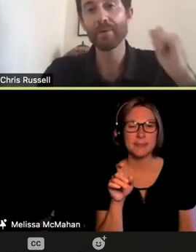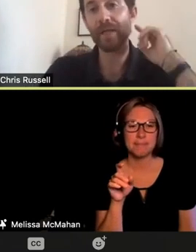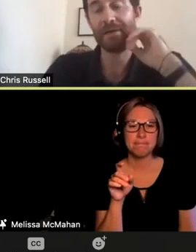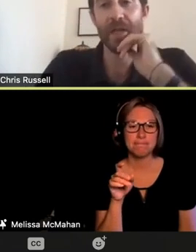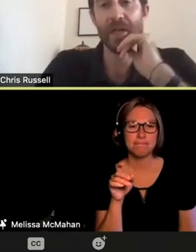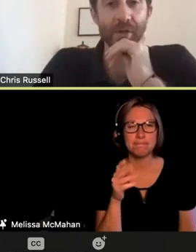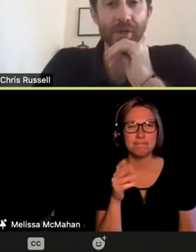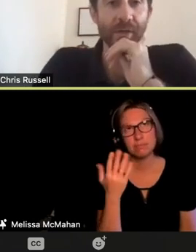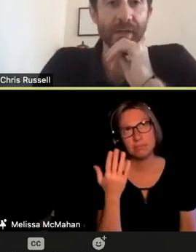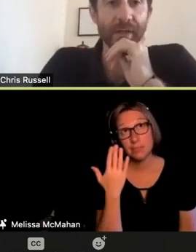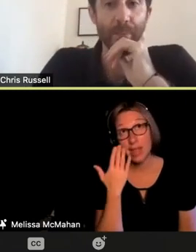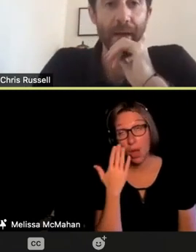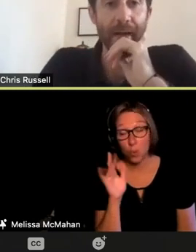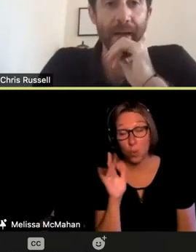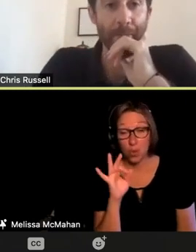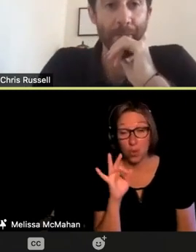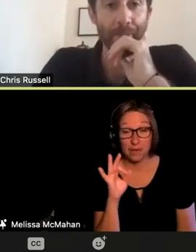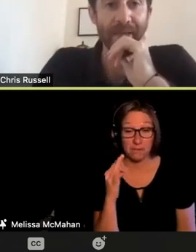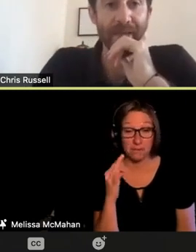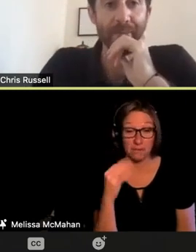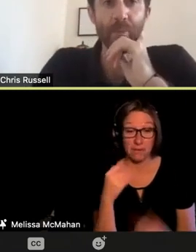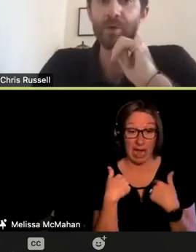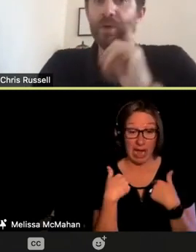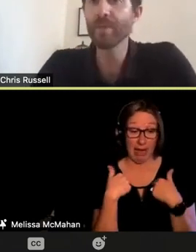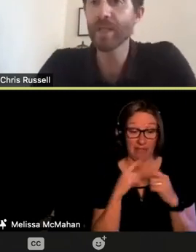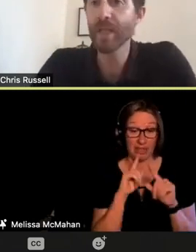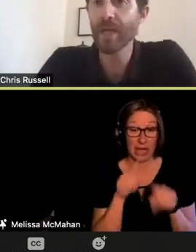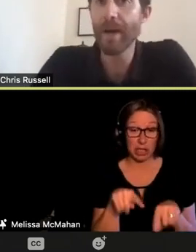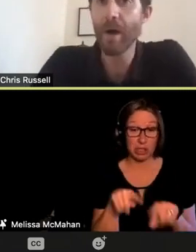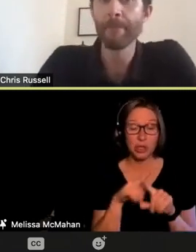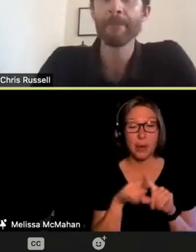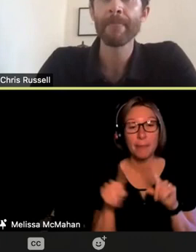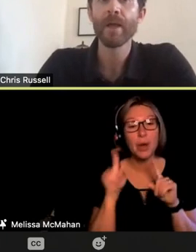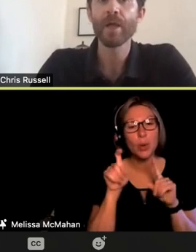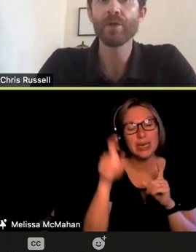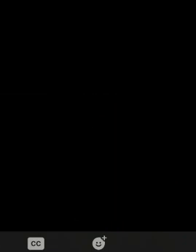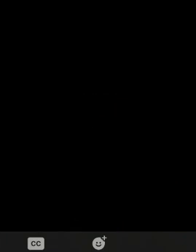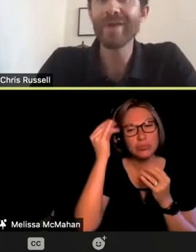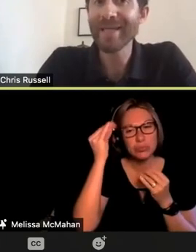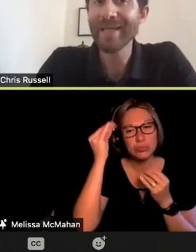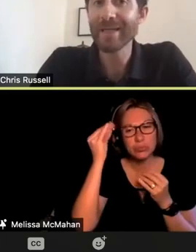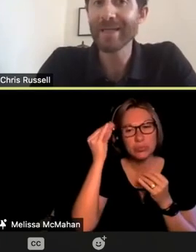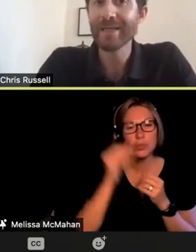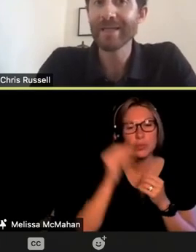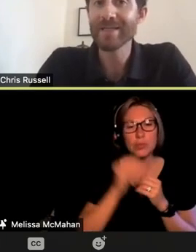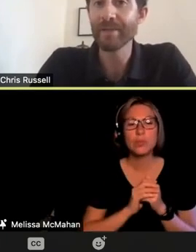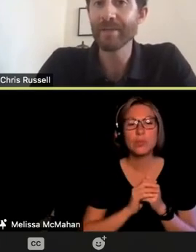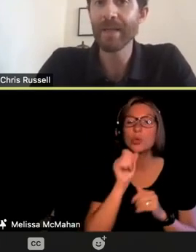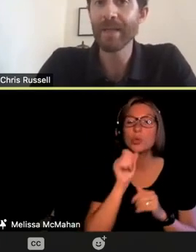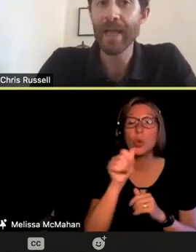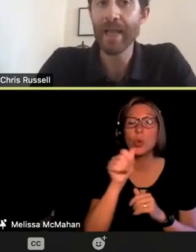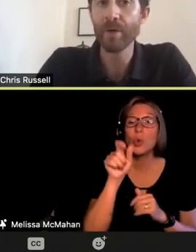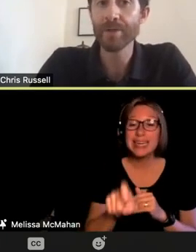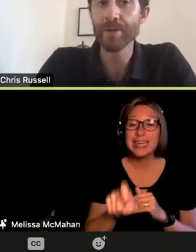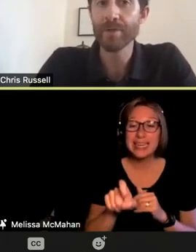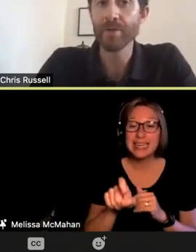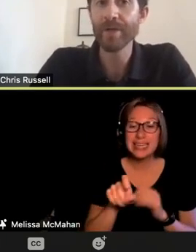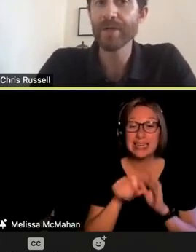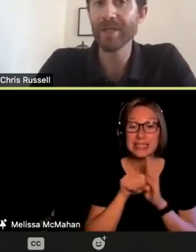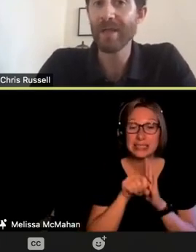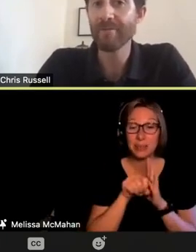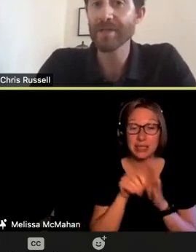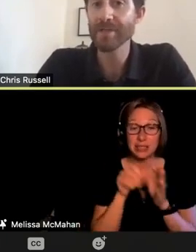I'm not sure I really have the answer to this, but it's something we do need to be thinking about. You do not need symbolism and